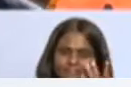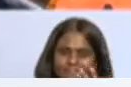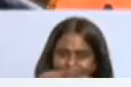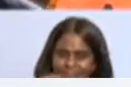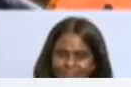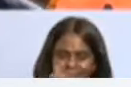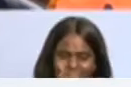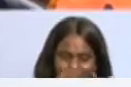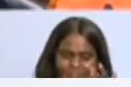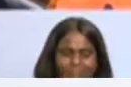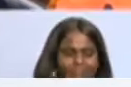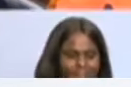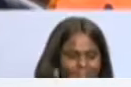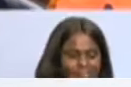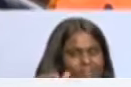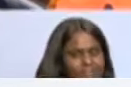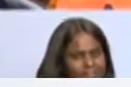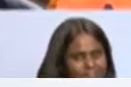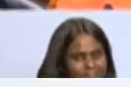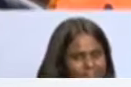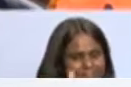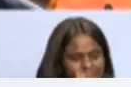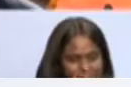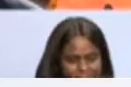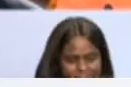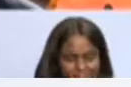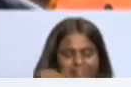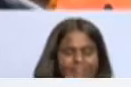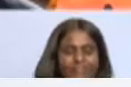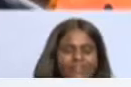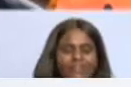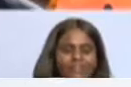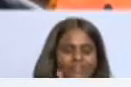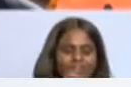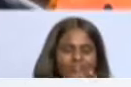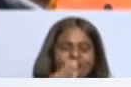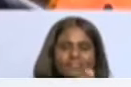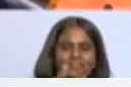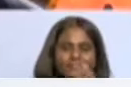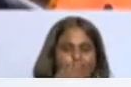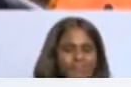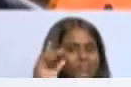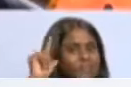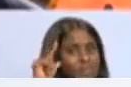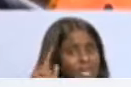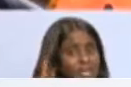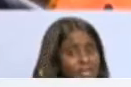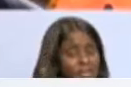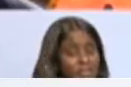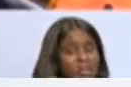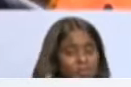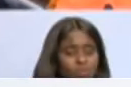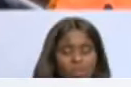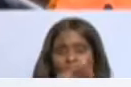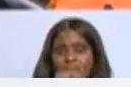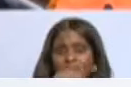to vocational skills training, we have completed the construction of Lundazi and